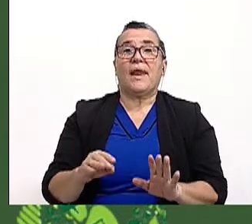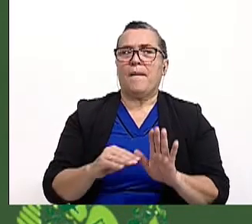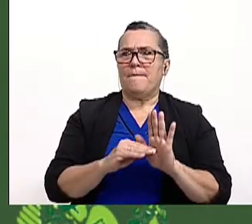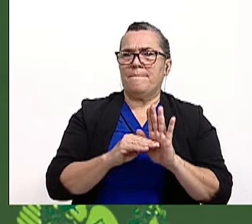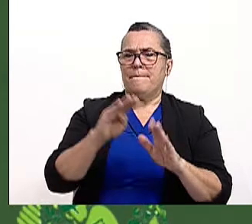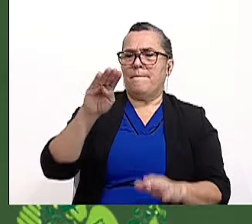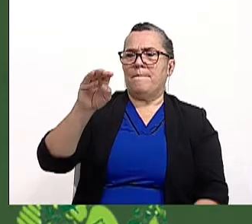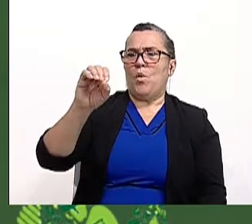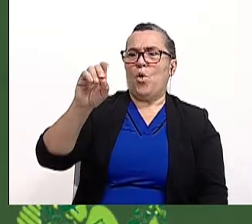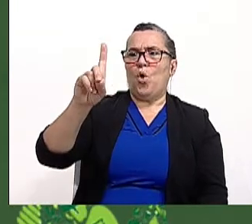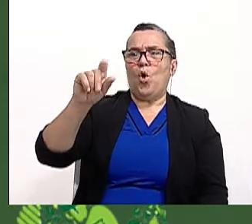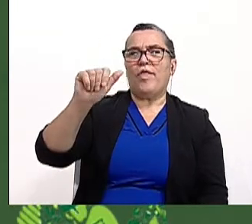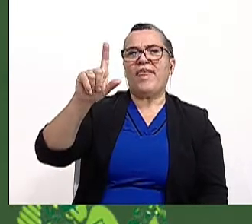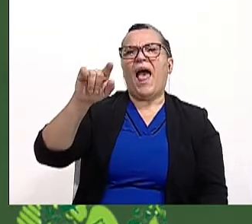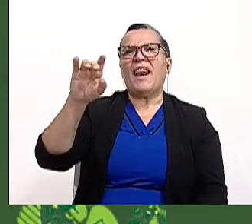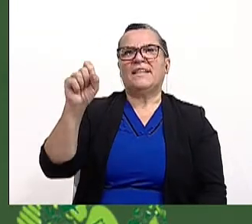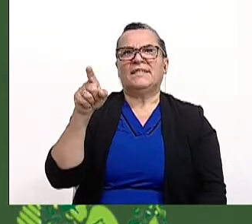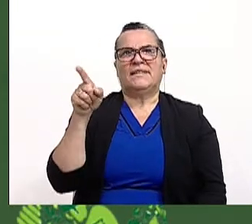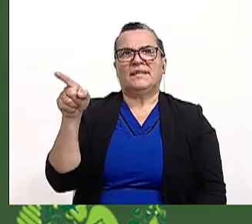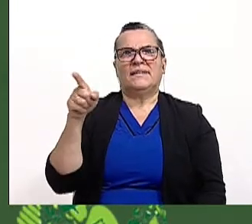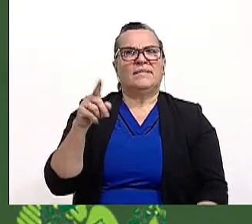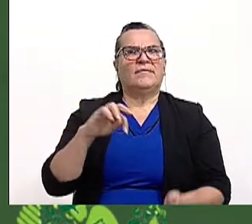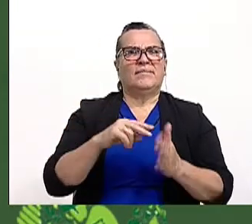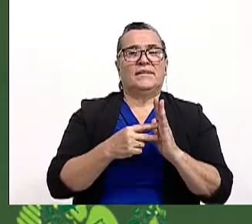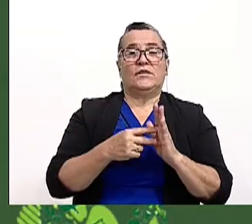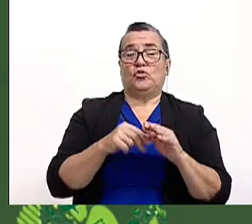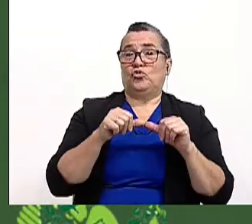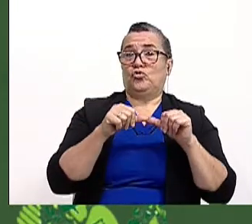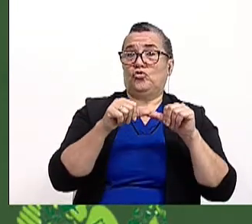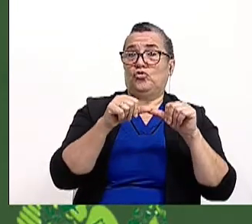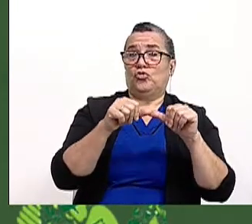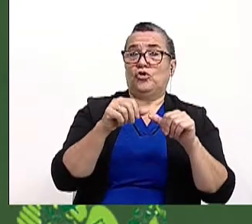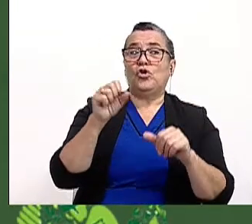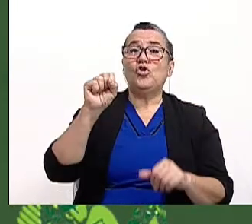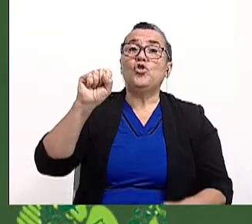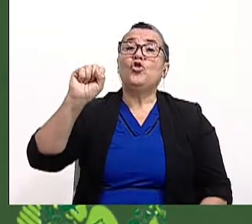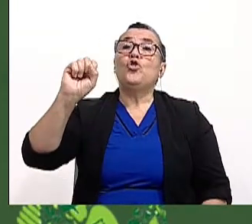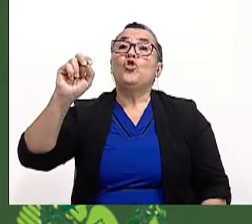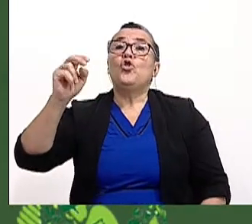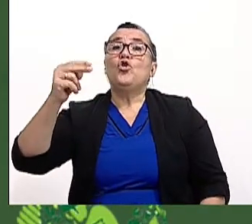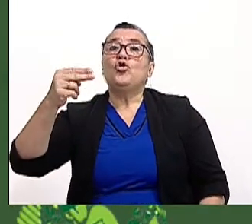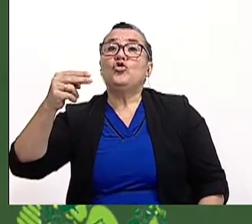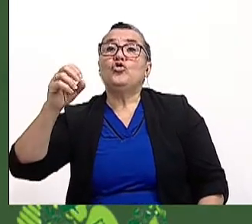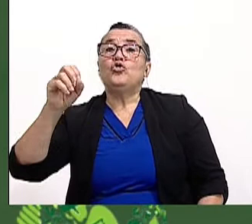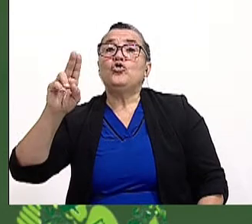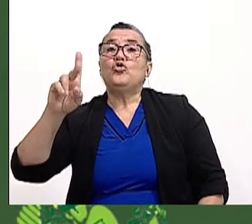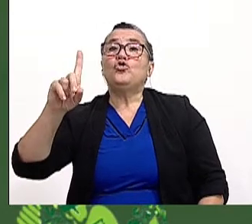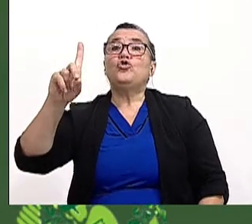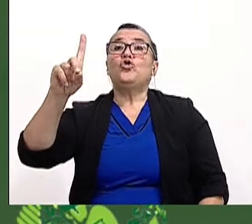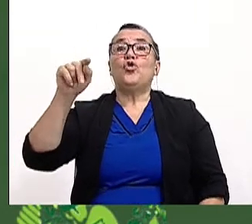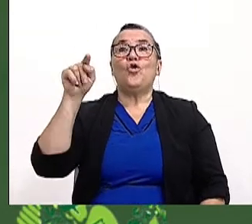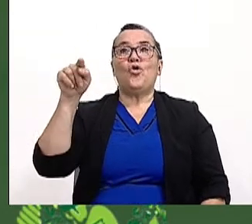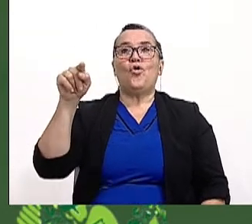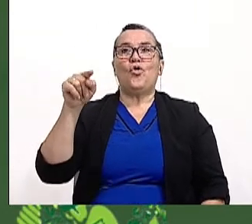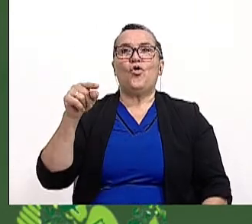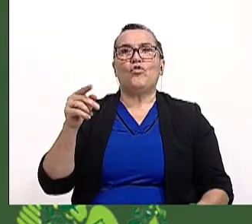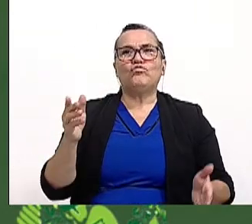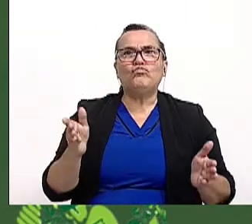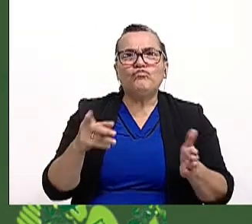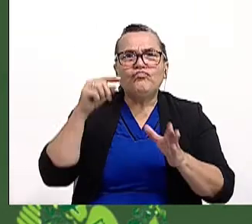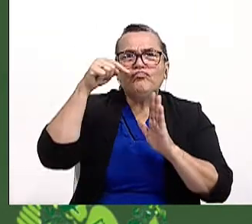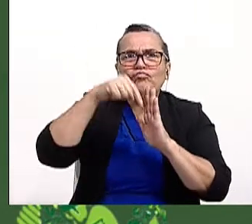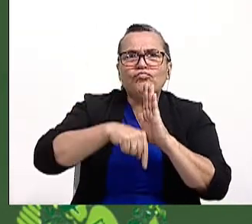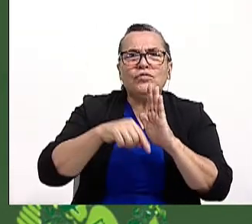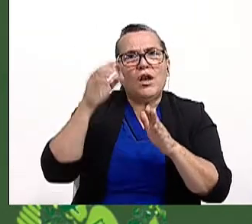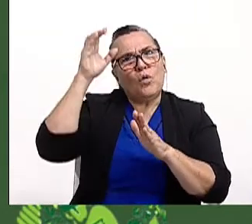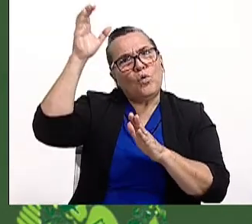Modals. Well, we have this example. Sustainability should be embedded deeply in the culture and traditions of